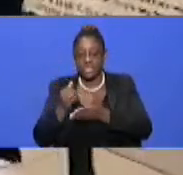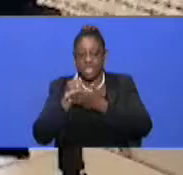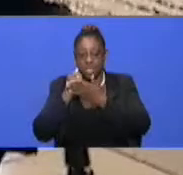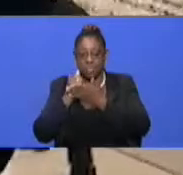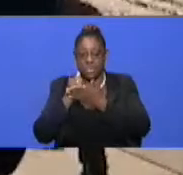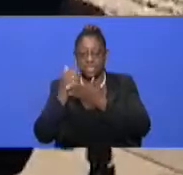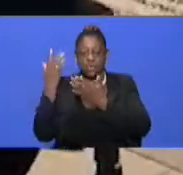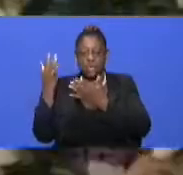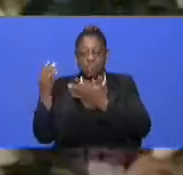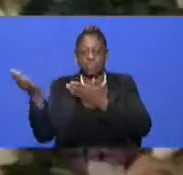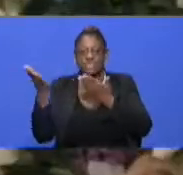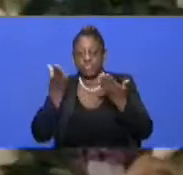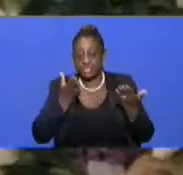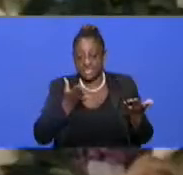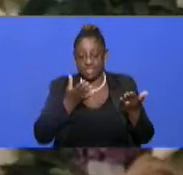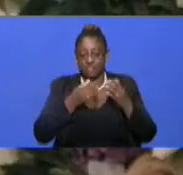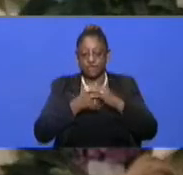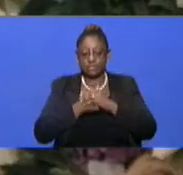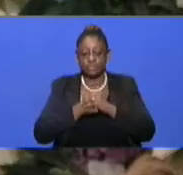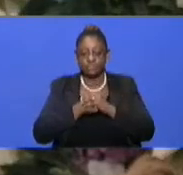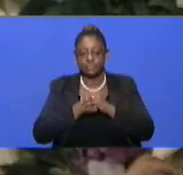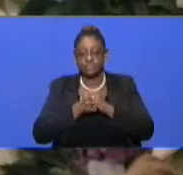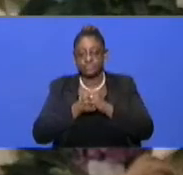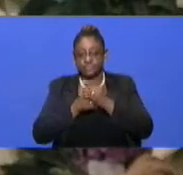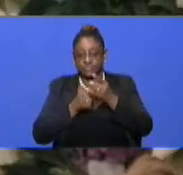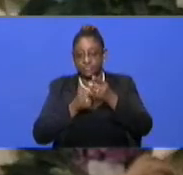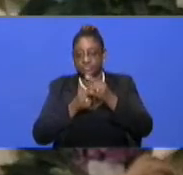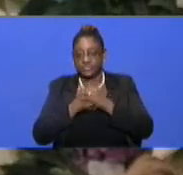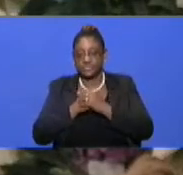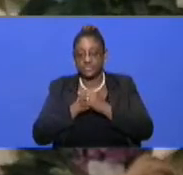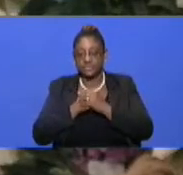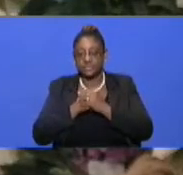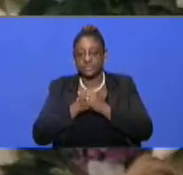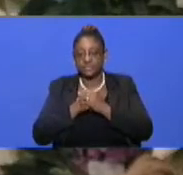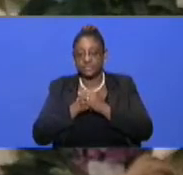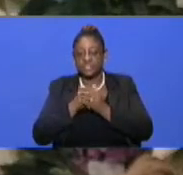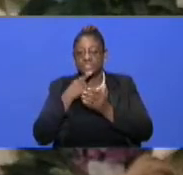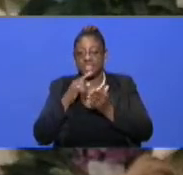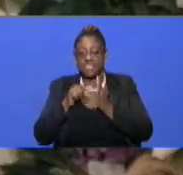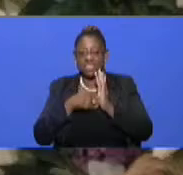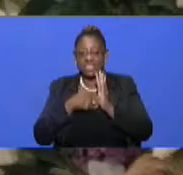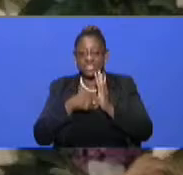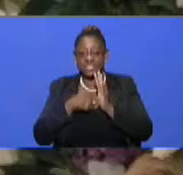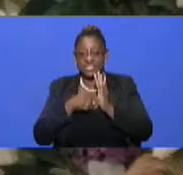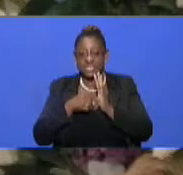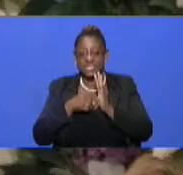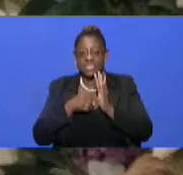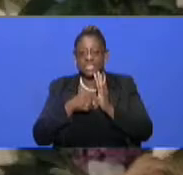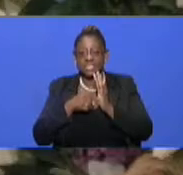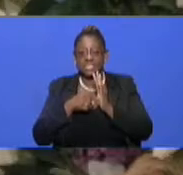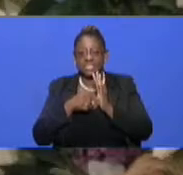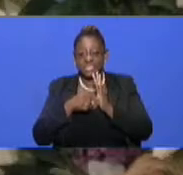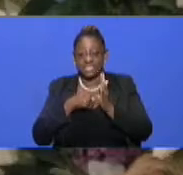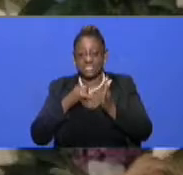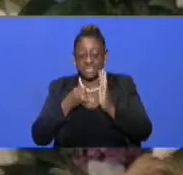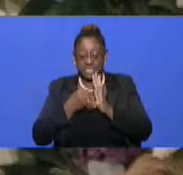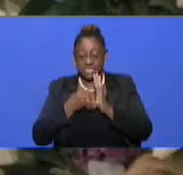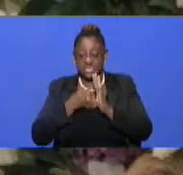be delivered. This is going to be an immediate relief, immediate as soon as we get it